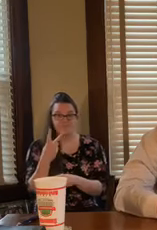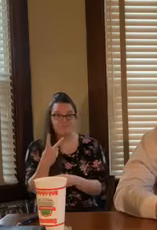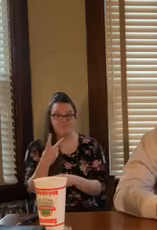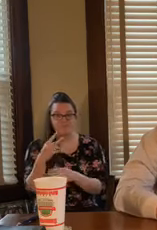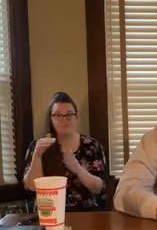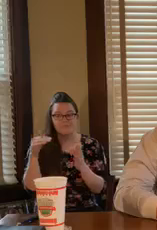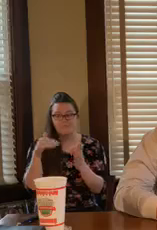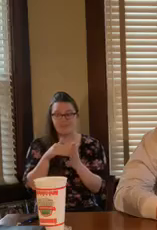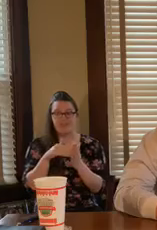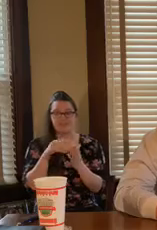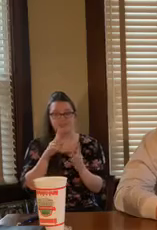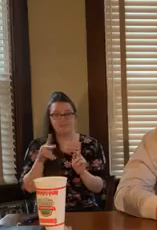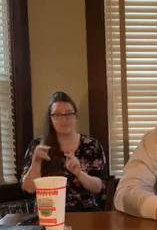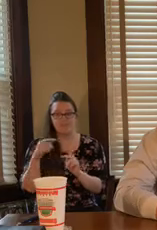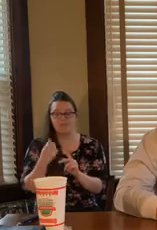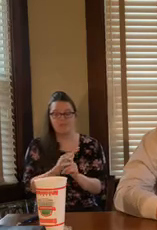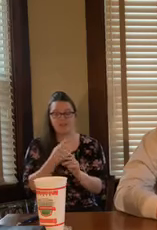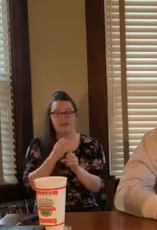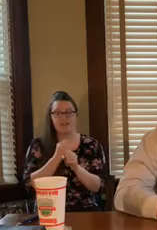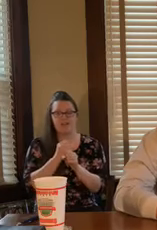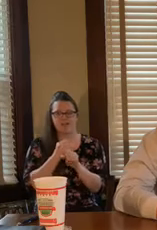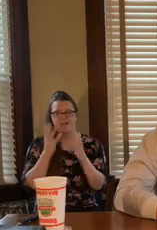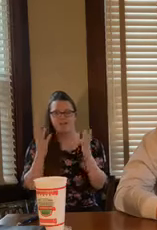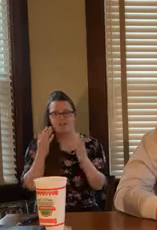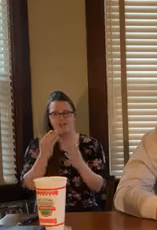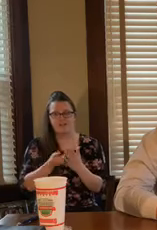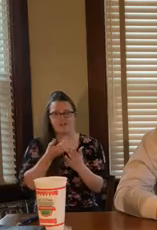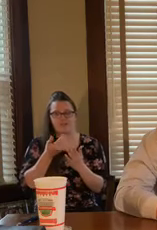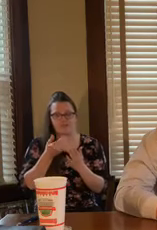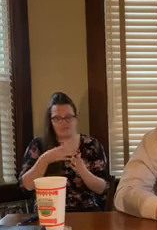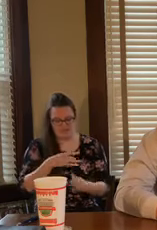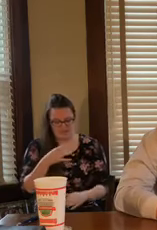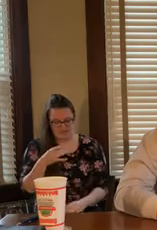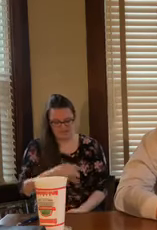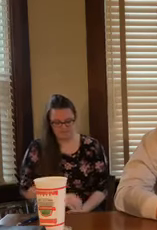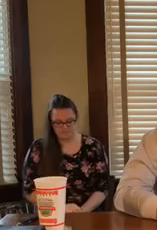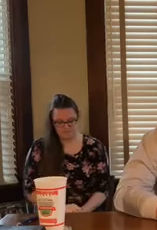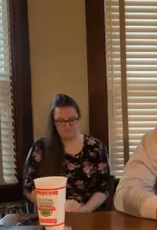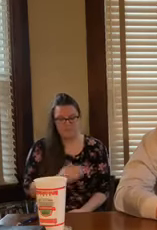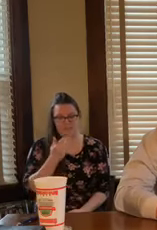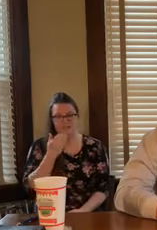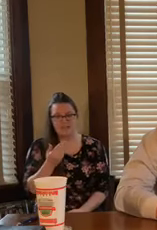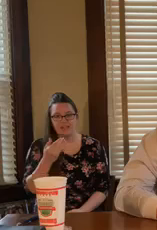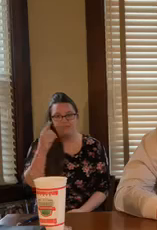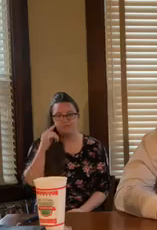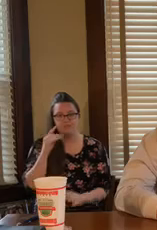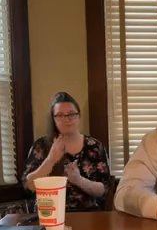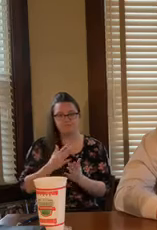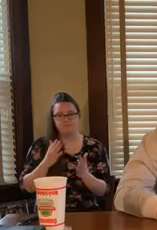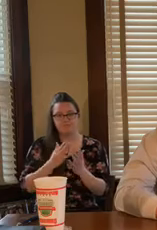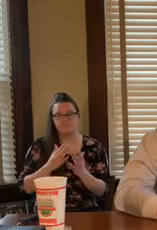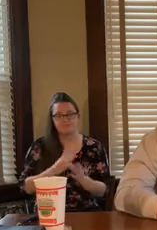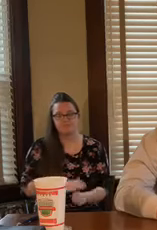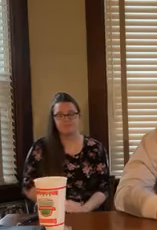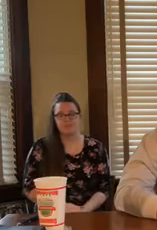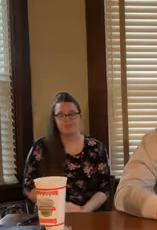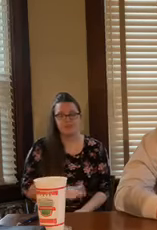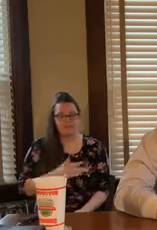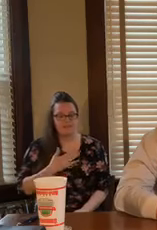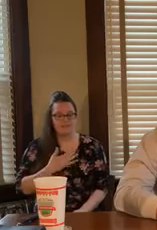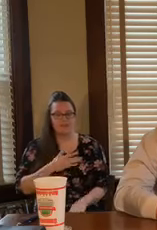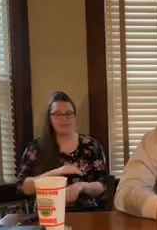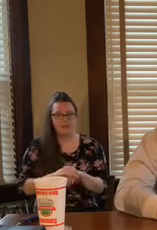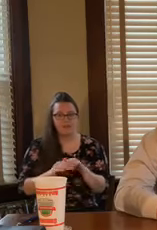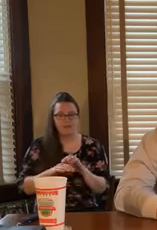lot of new likes. I believe some of you are probably watching this evening. I want to thank you for tuning in. Make yourself comfortable. We are going to have a little bit of